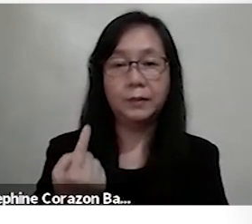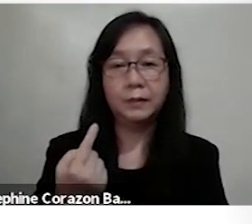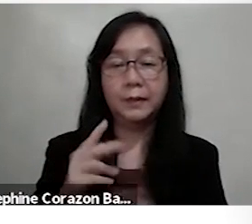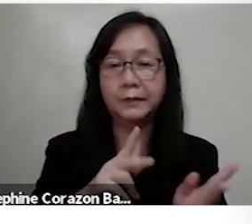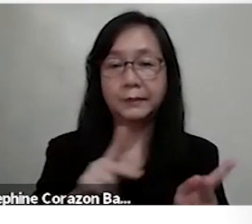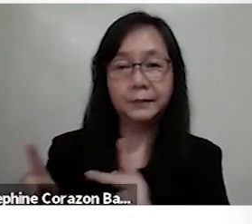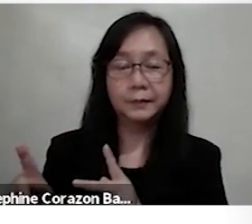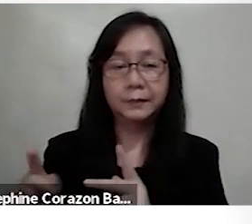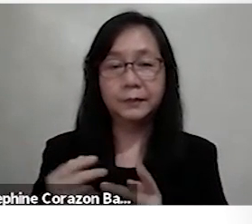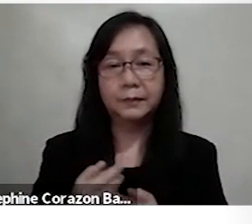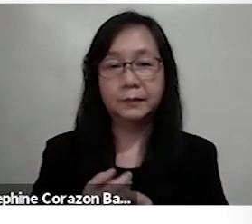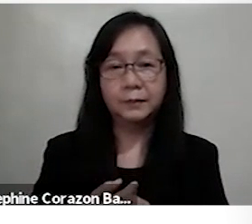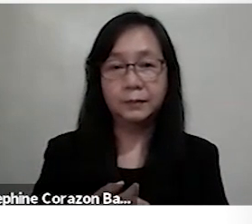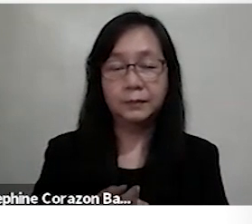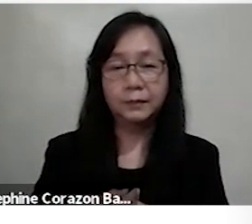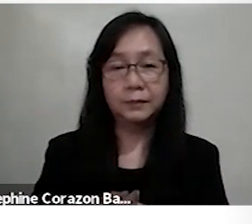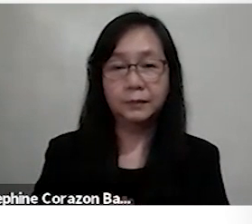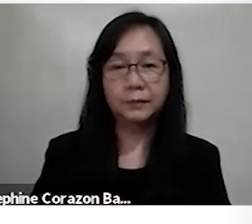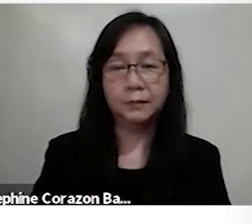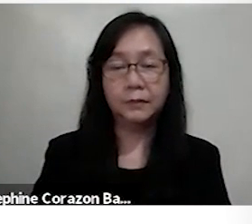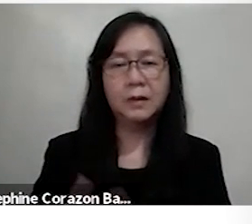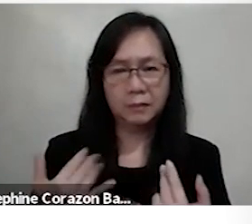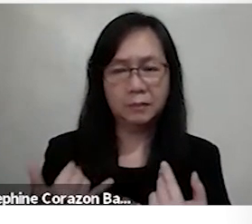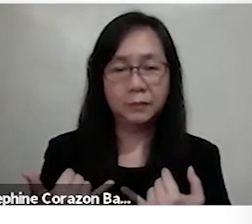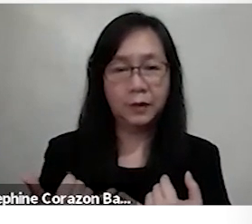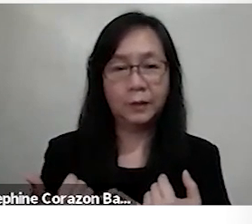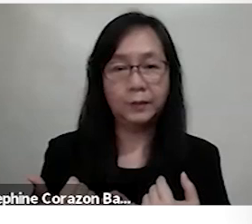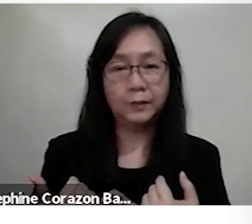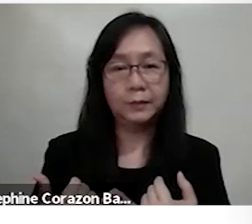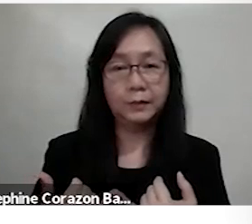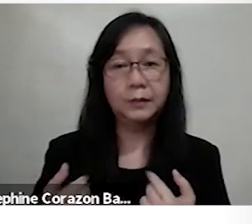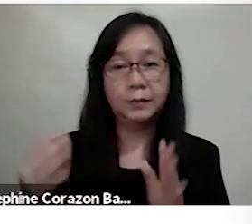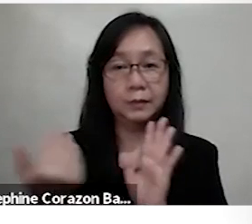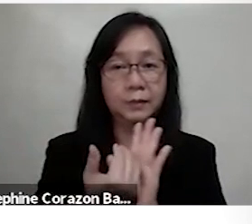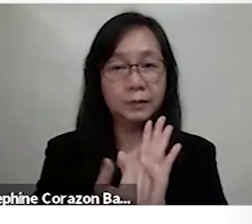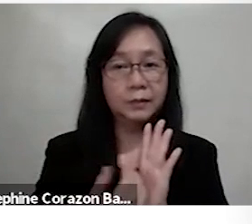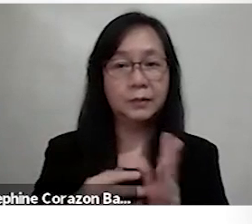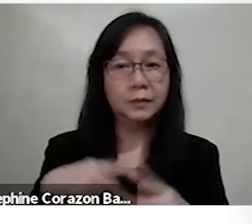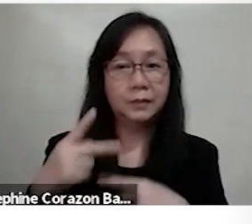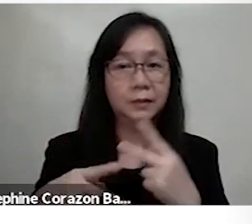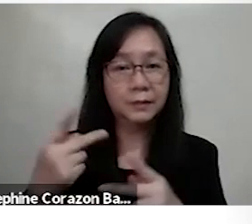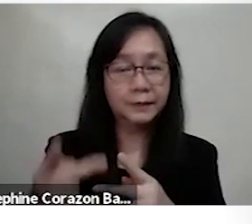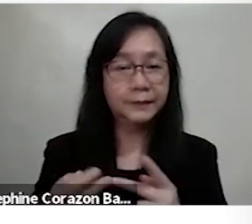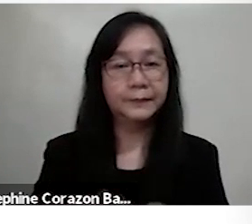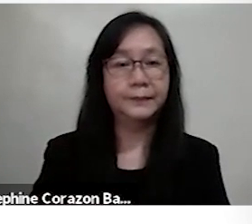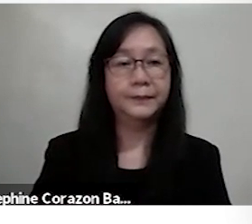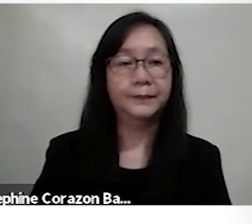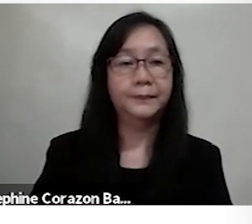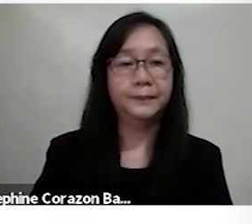exactly we submitted the alternative report that represents the 10-year report